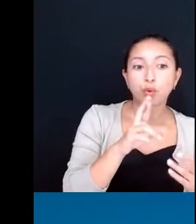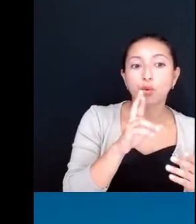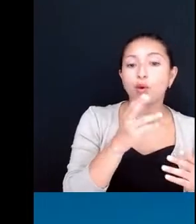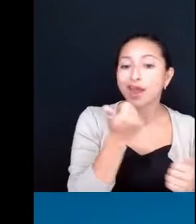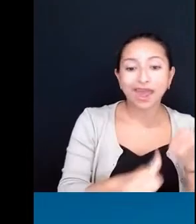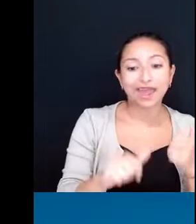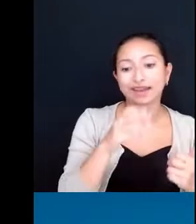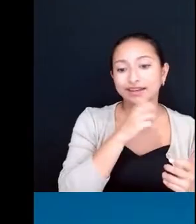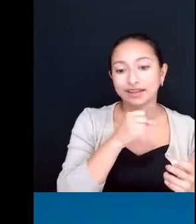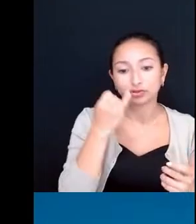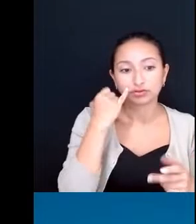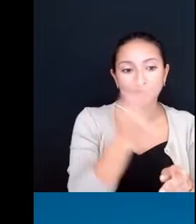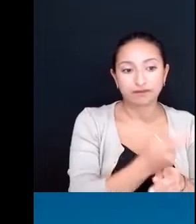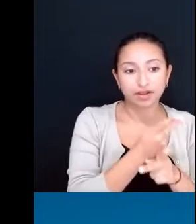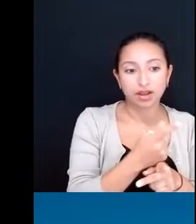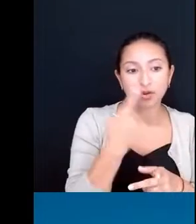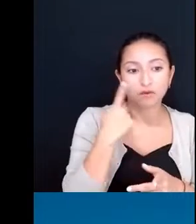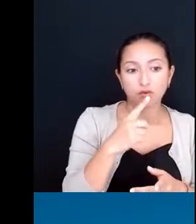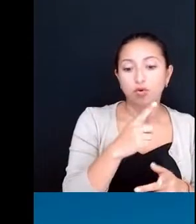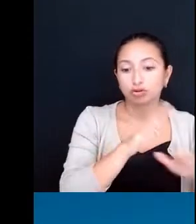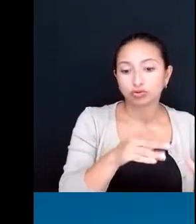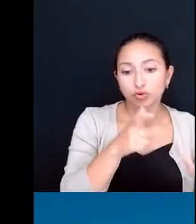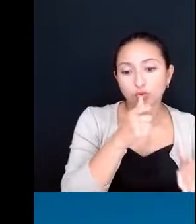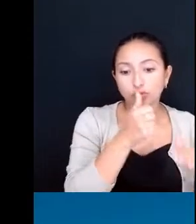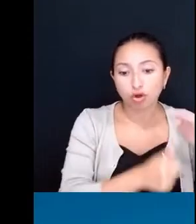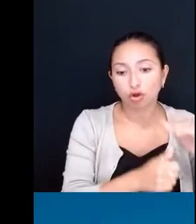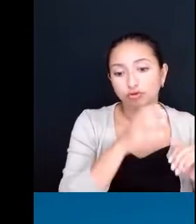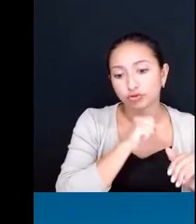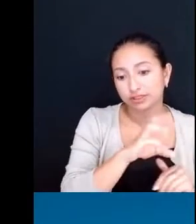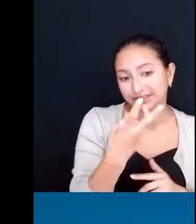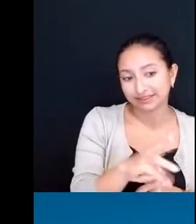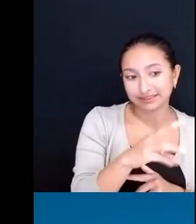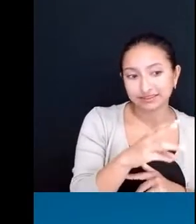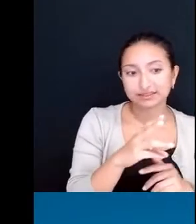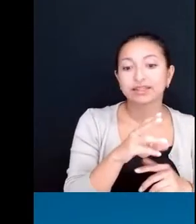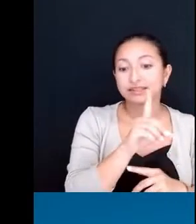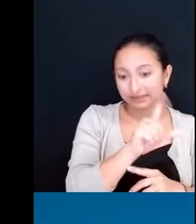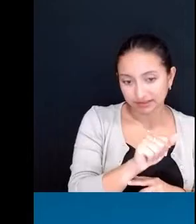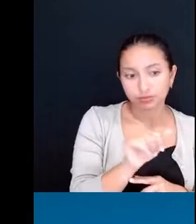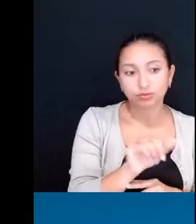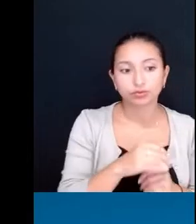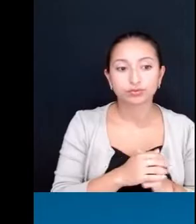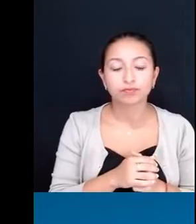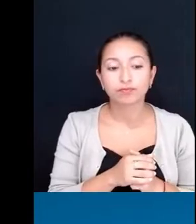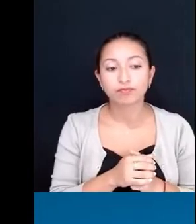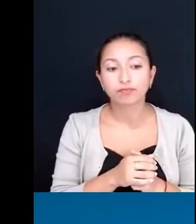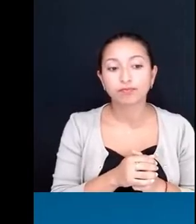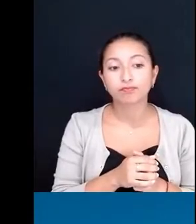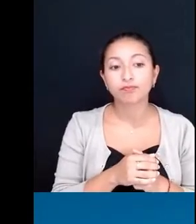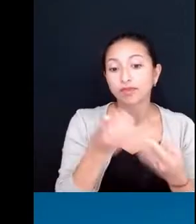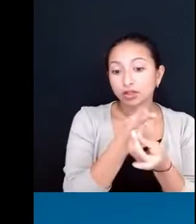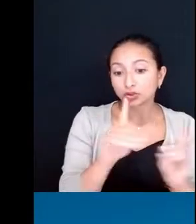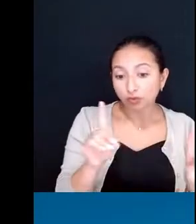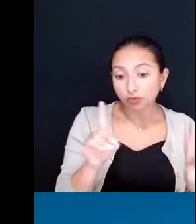16 or disabled, divorced widow or disabled surviving divorced spouse age 50 to 59 who meets